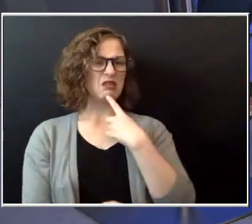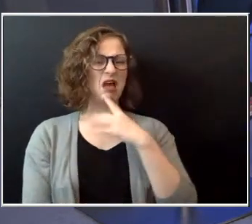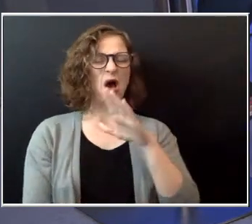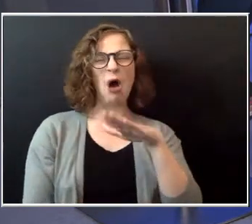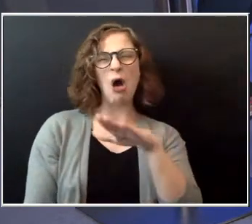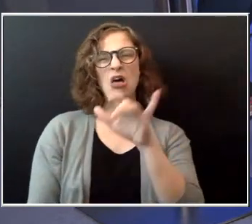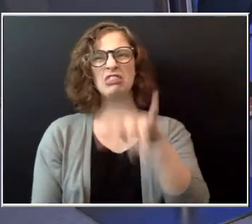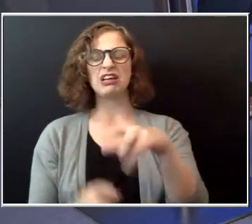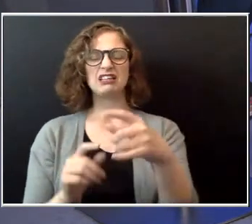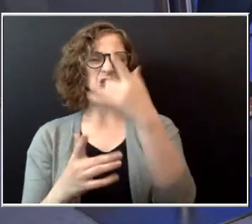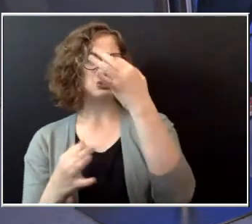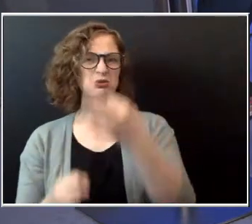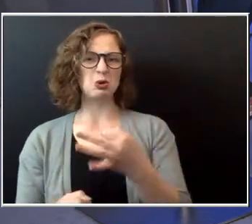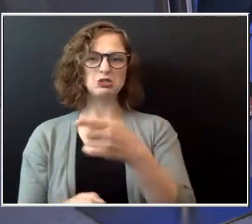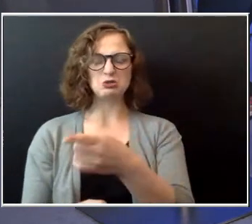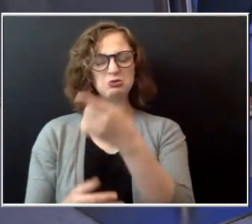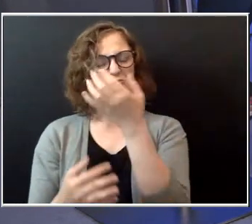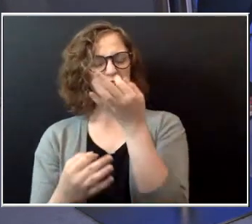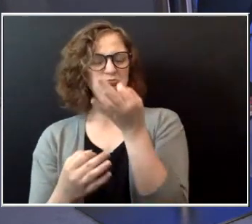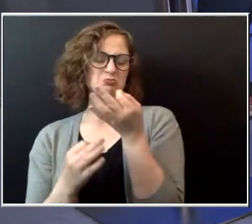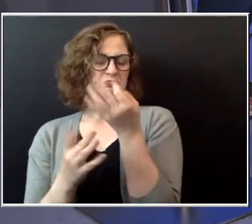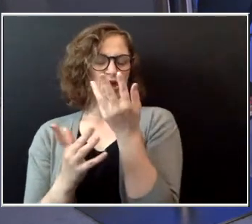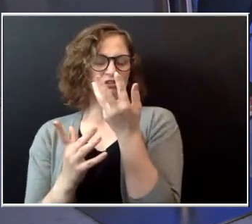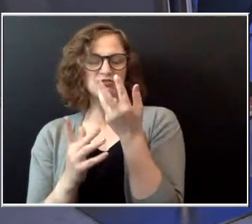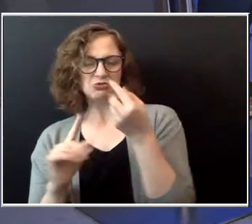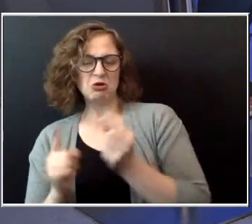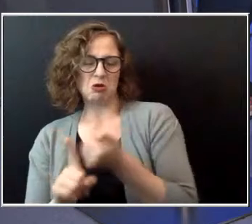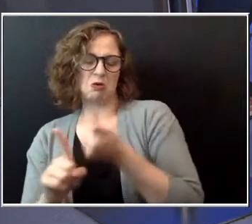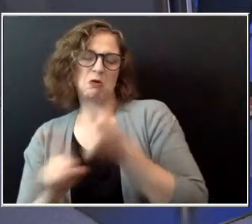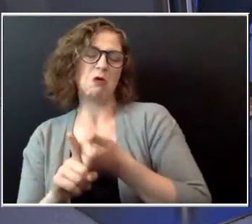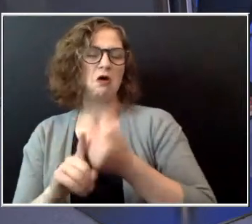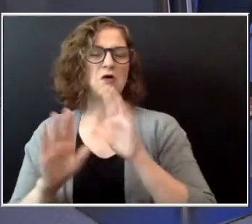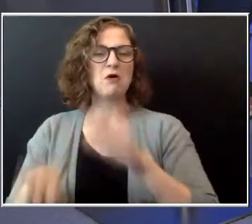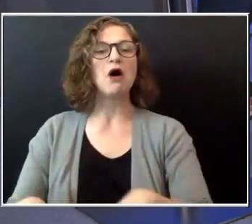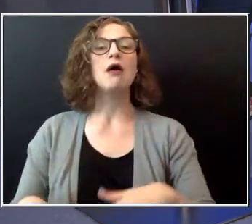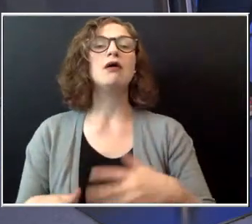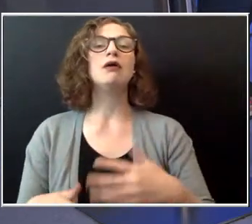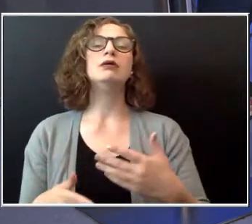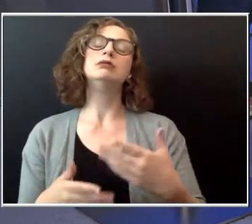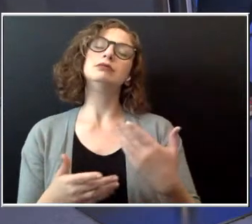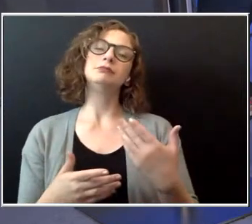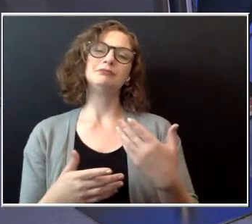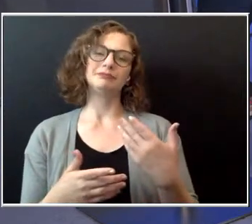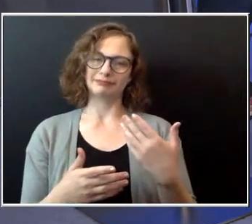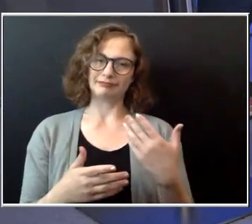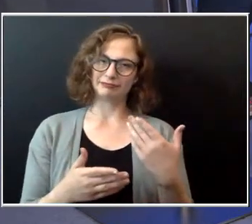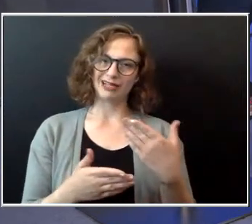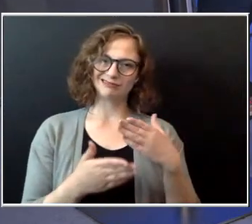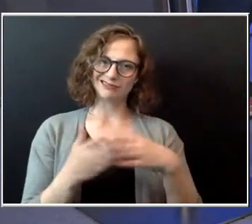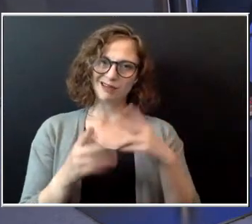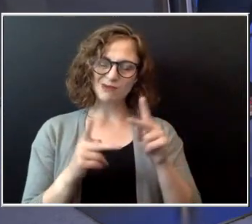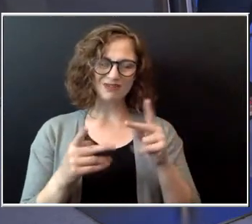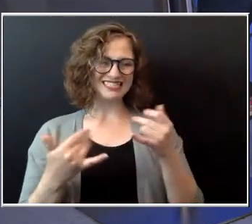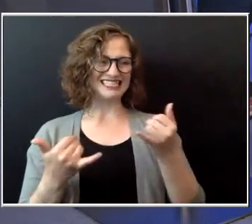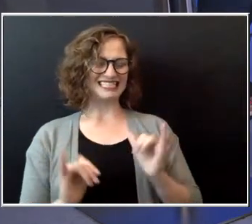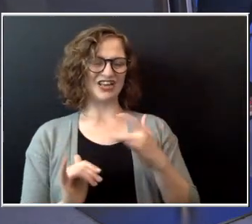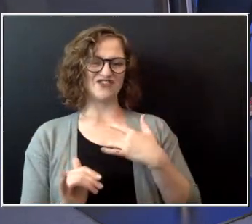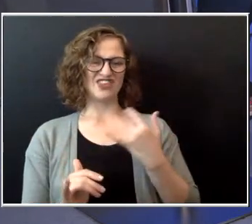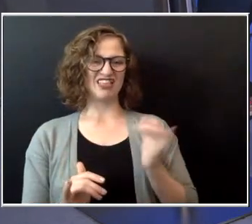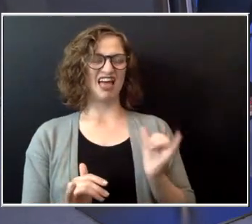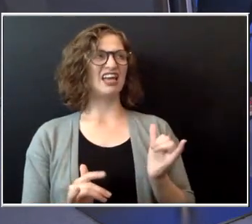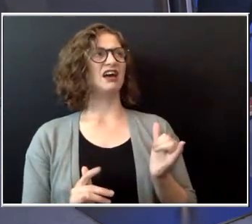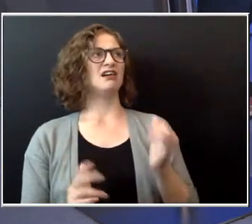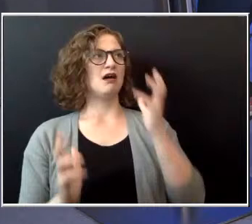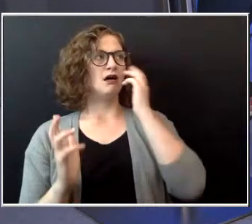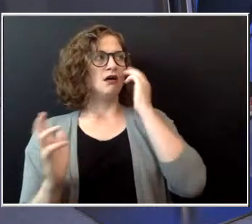fault. But some people still think of excess weight as a personal failure, even though it's clearly a disease. The logic, though, is